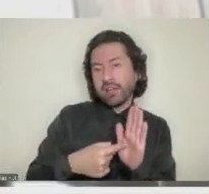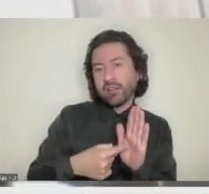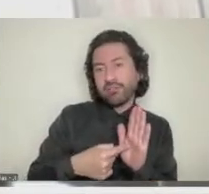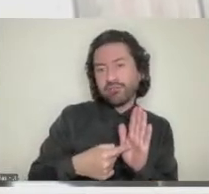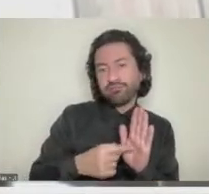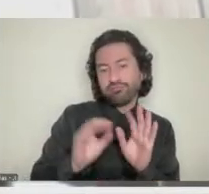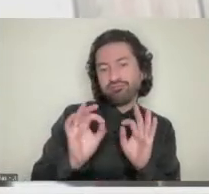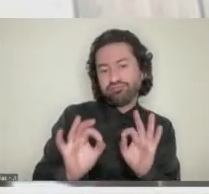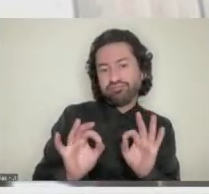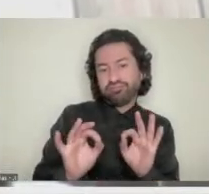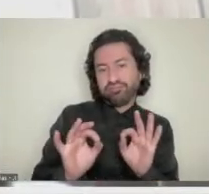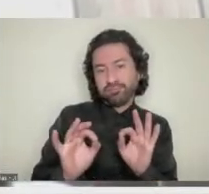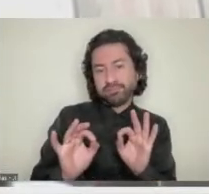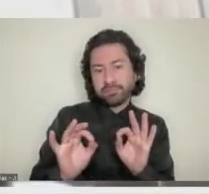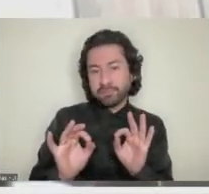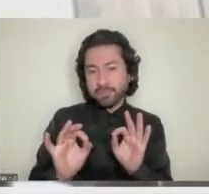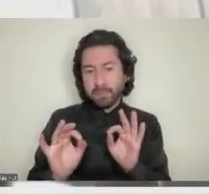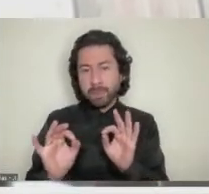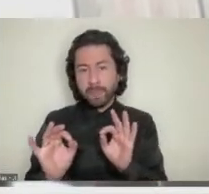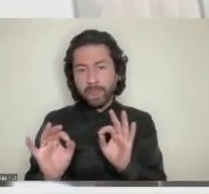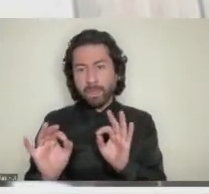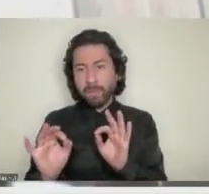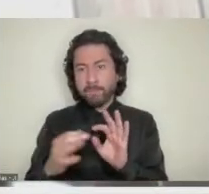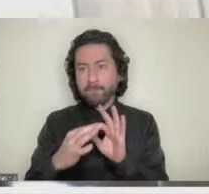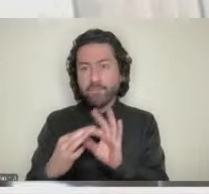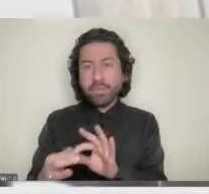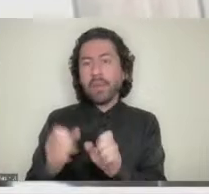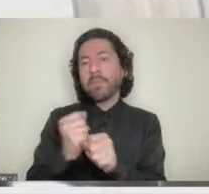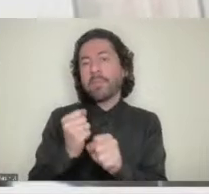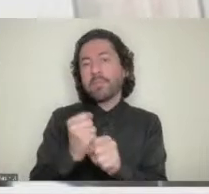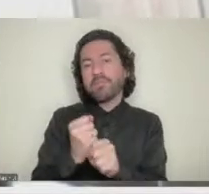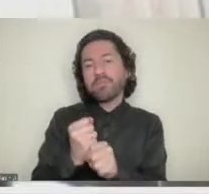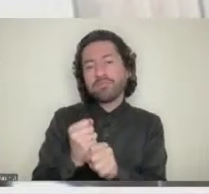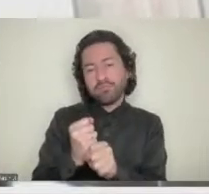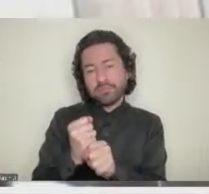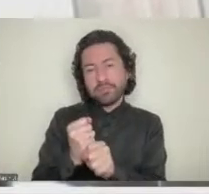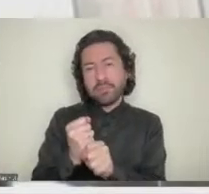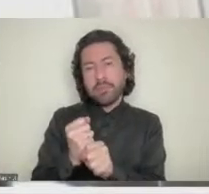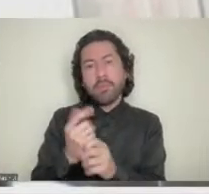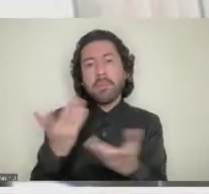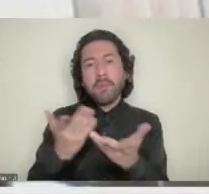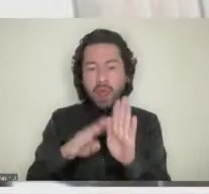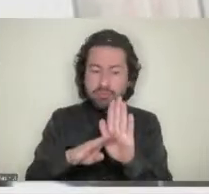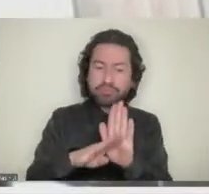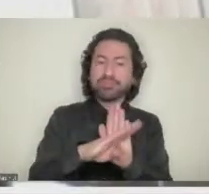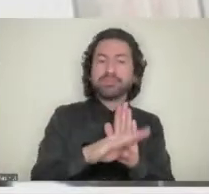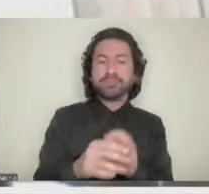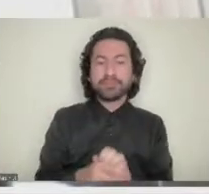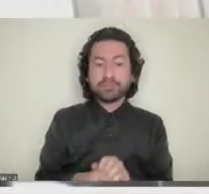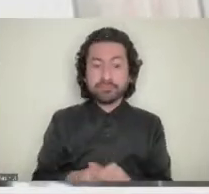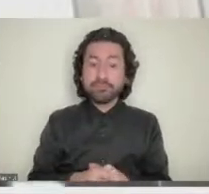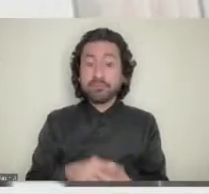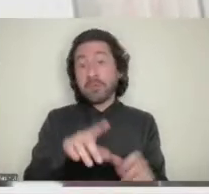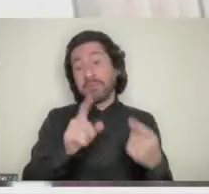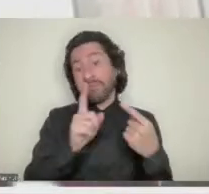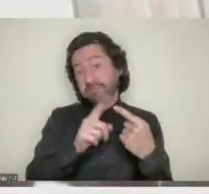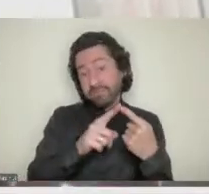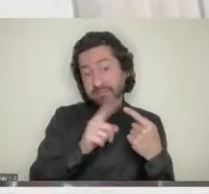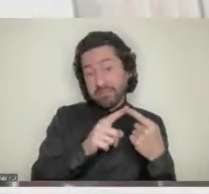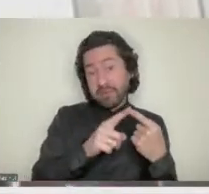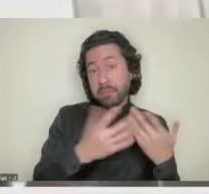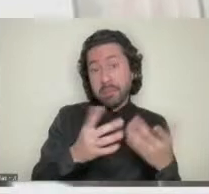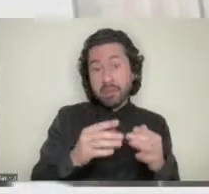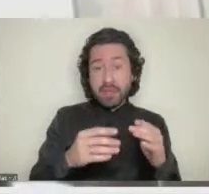really to be something that needs to be worked on. That's one